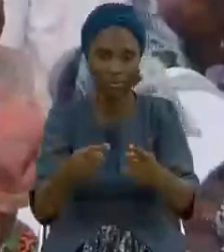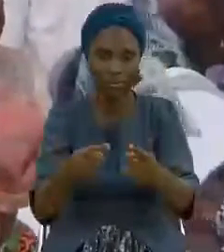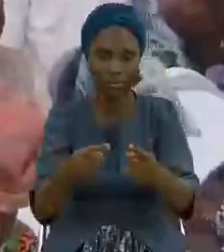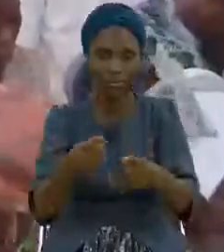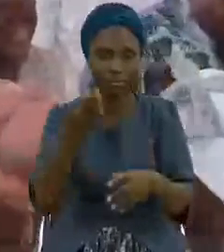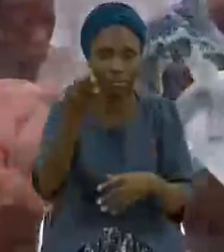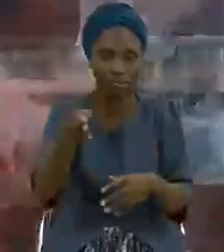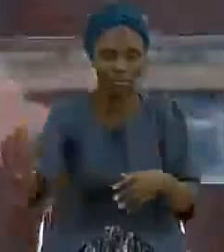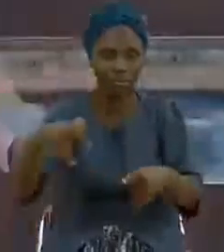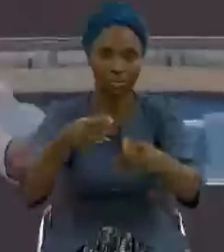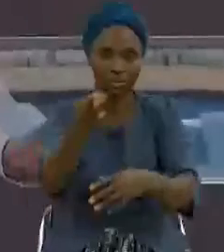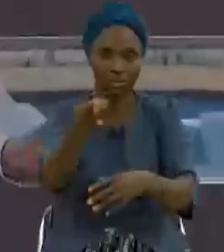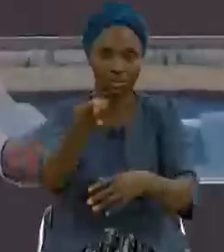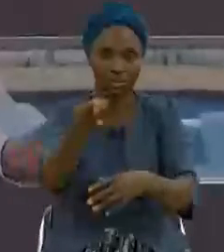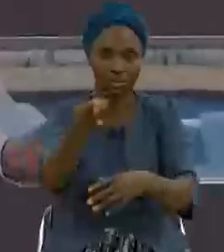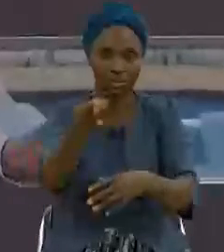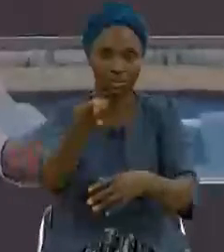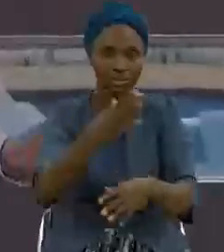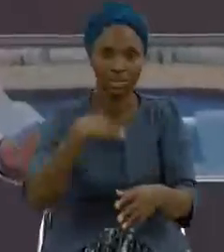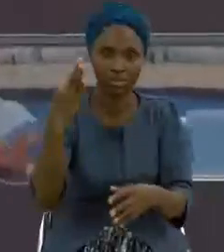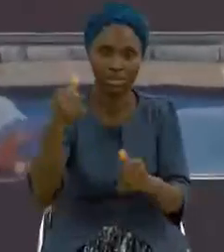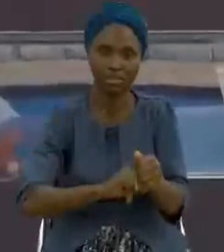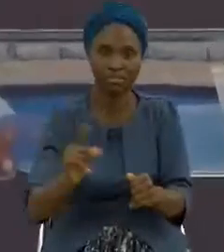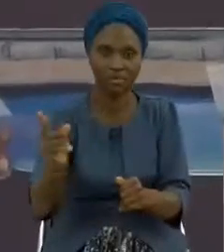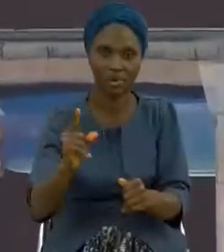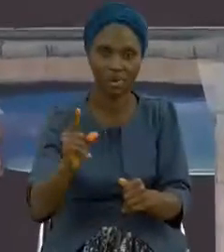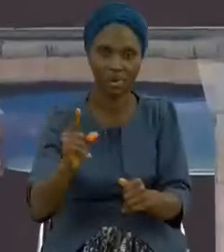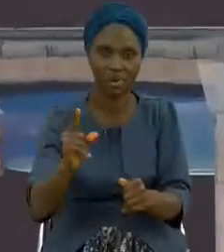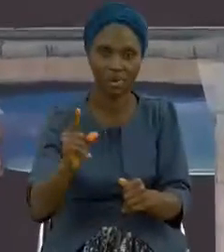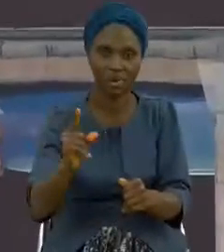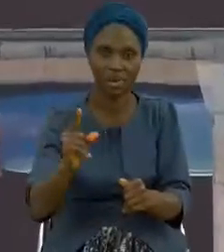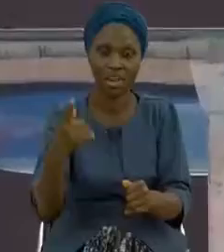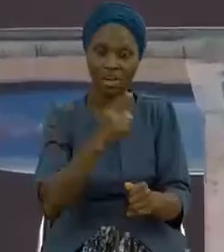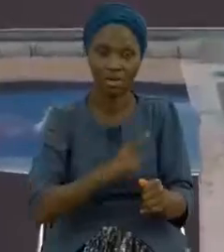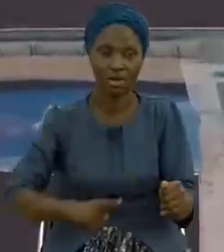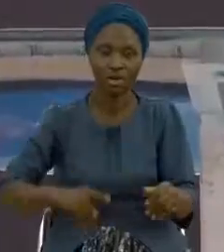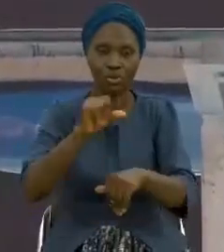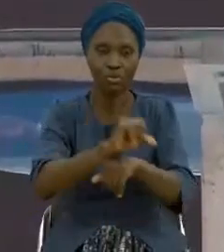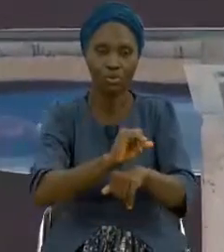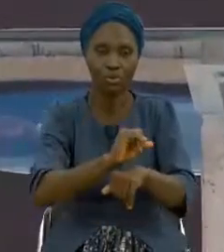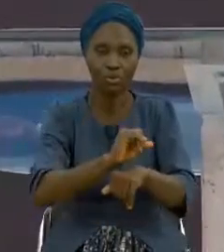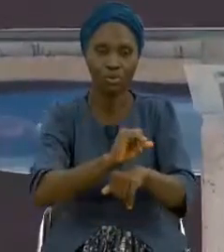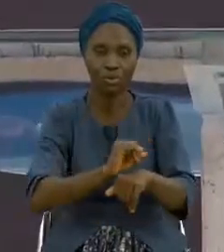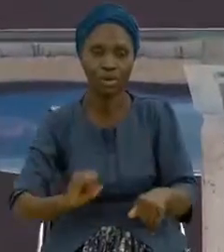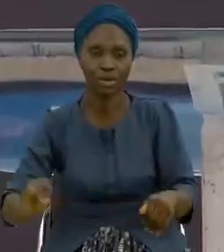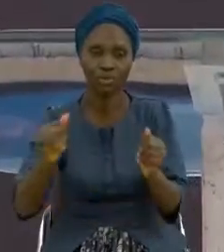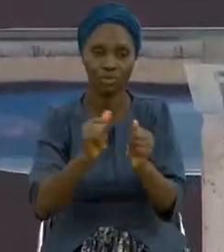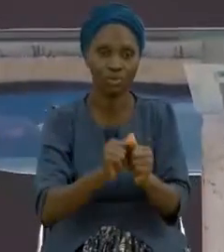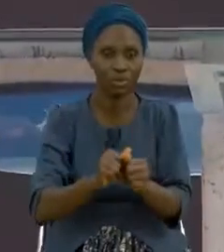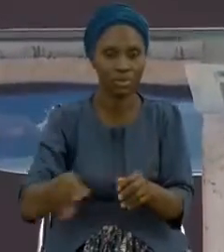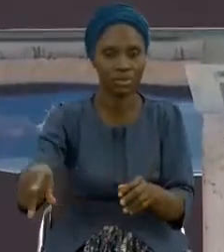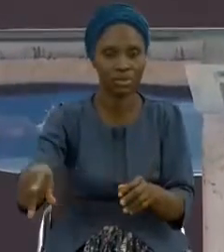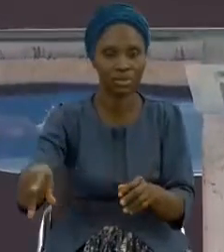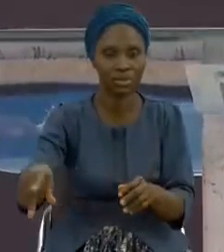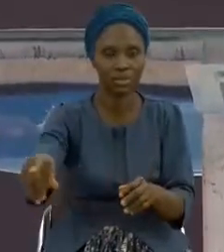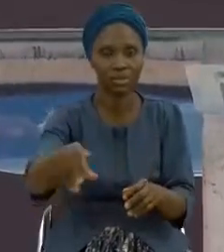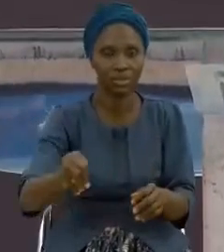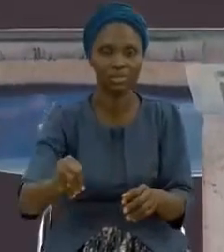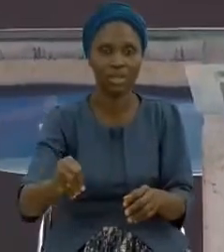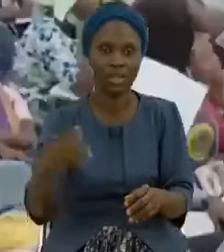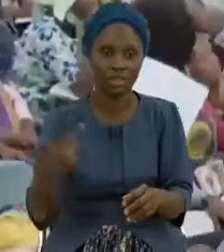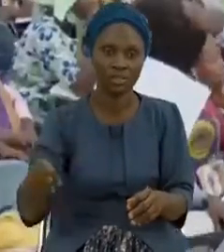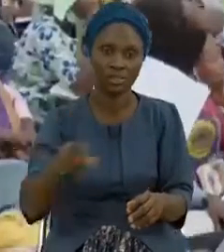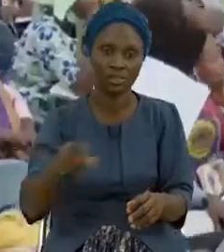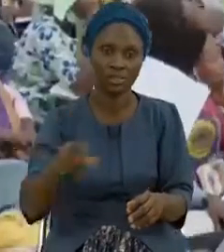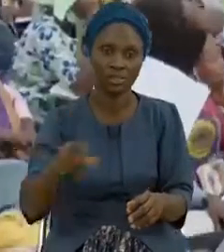the Lord walking with them, the Lord walking with me, the Lord walking